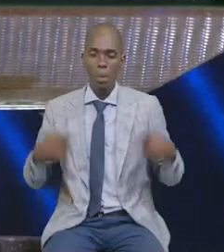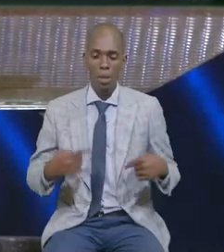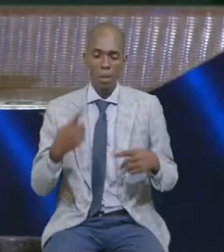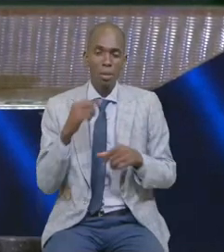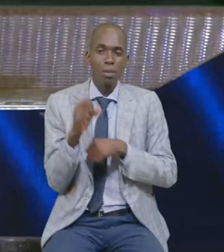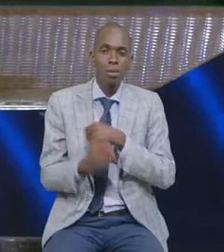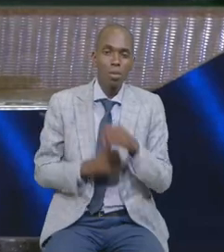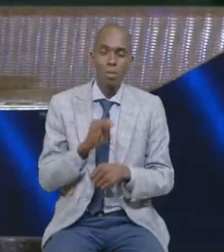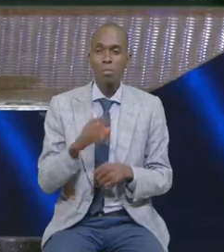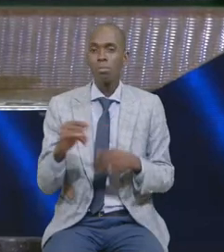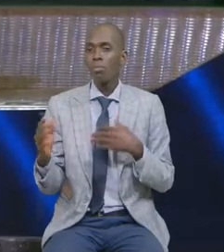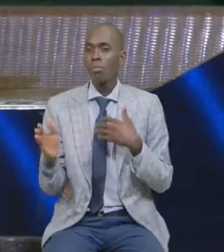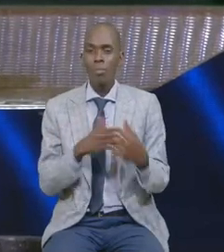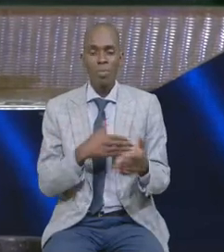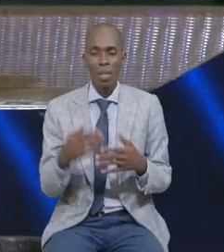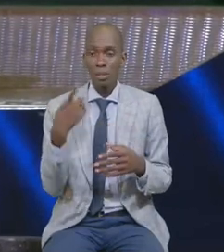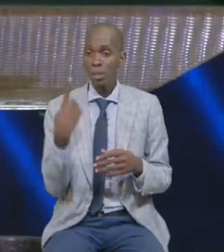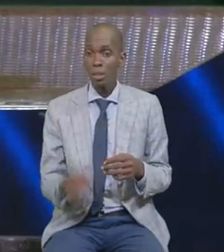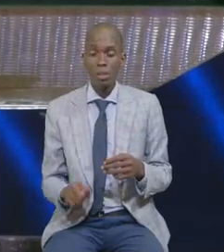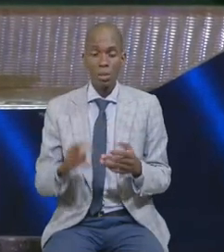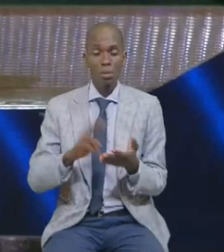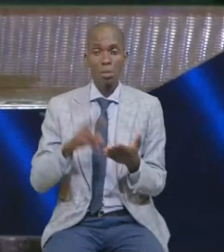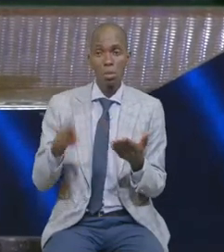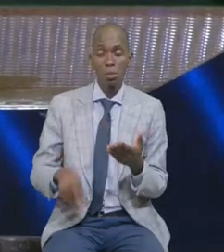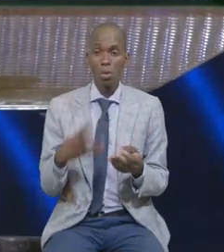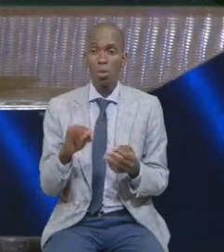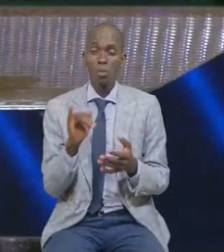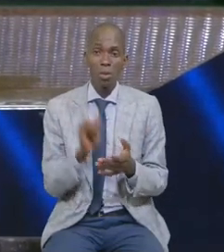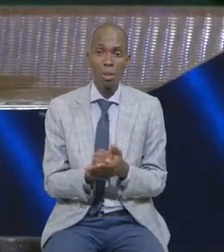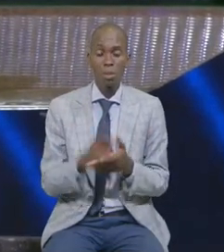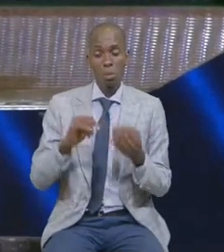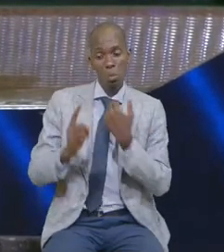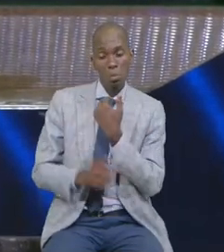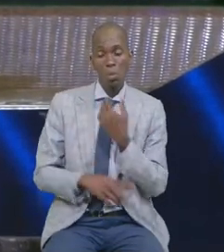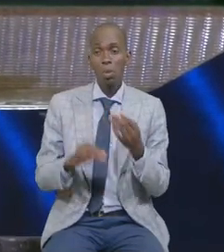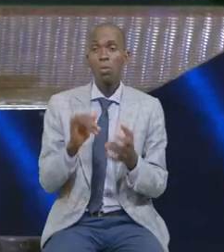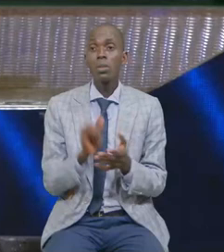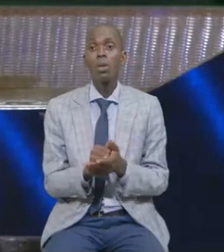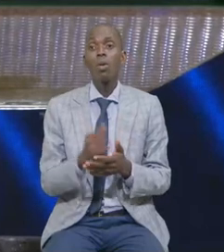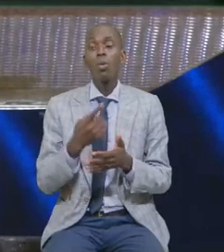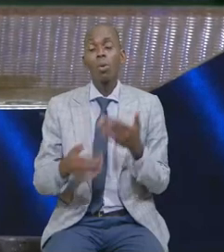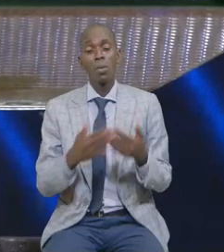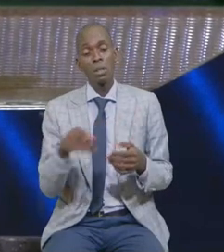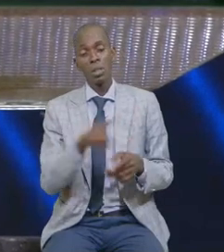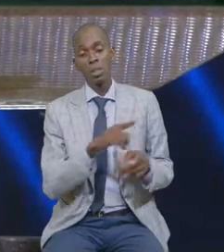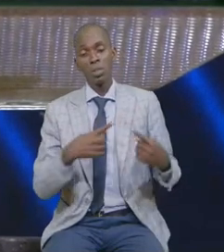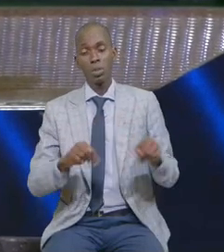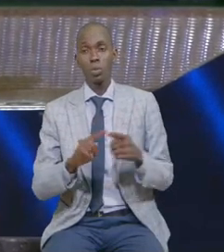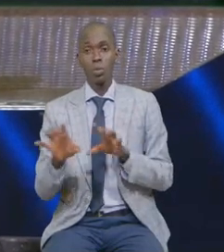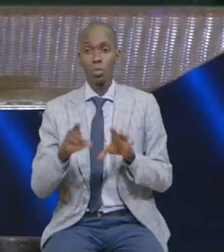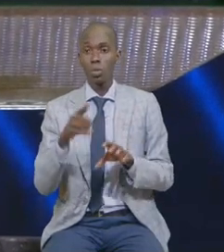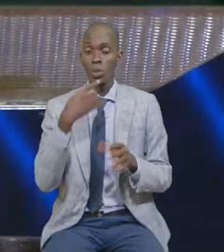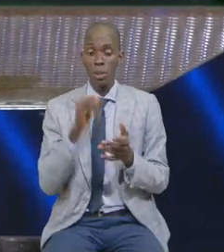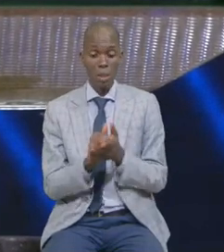and whatever the consequence of what they try to do, you see, here I draw the